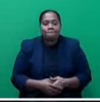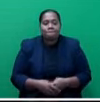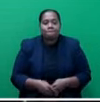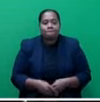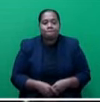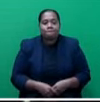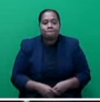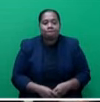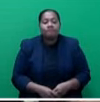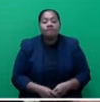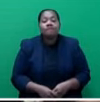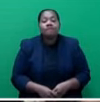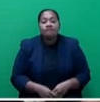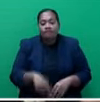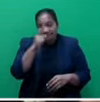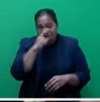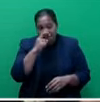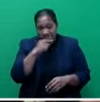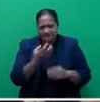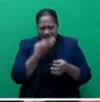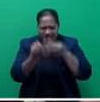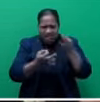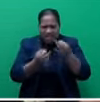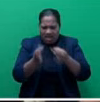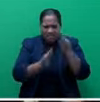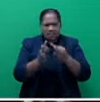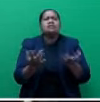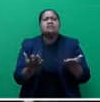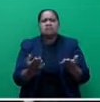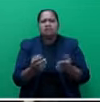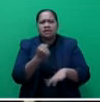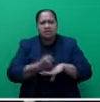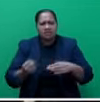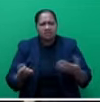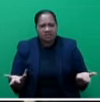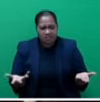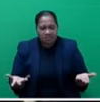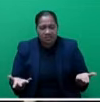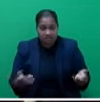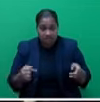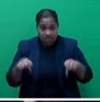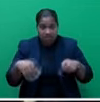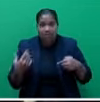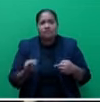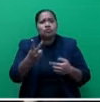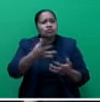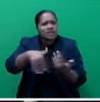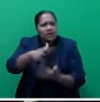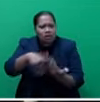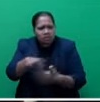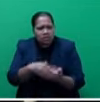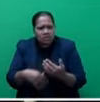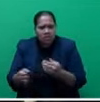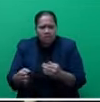And people are asking, what is the government up to? I mean, here we have 2 cyclones that have just hit